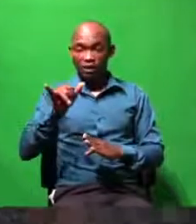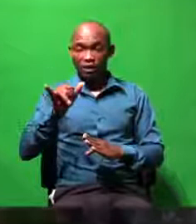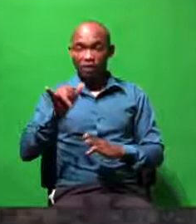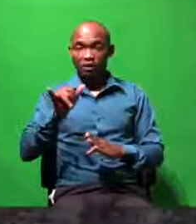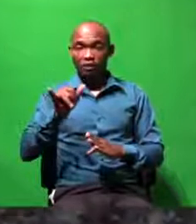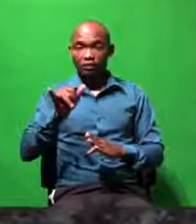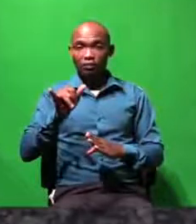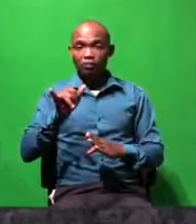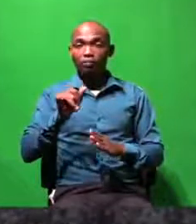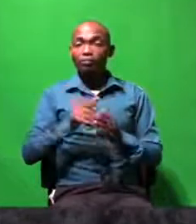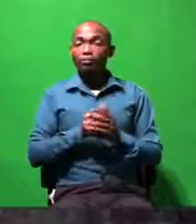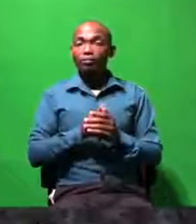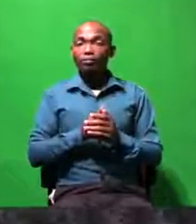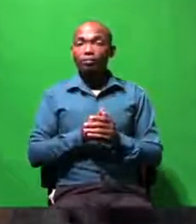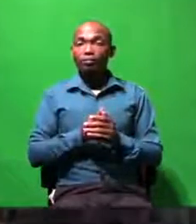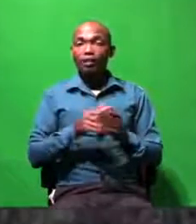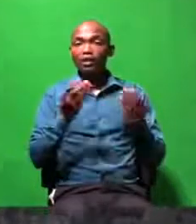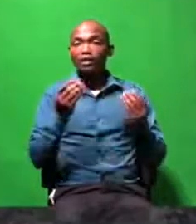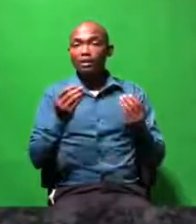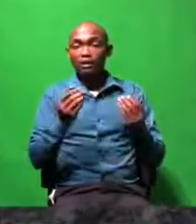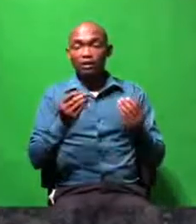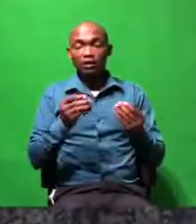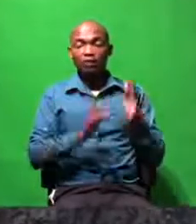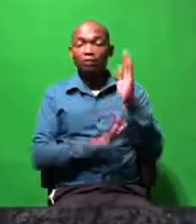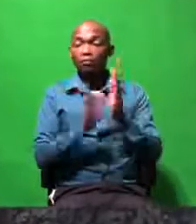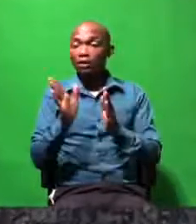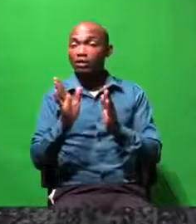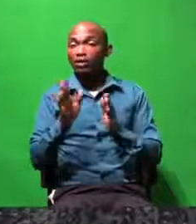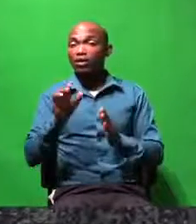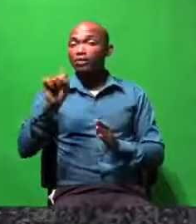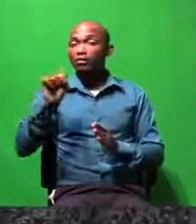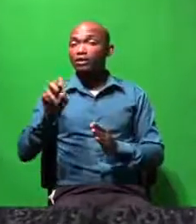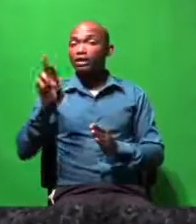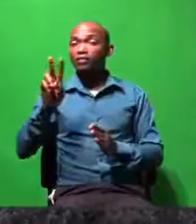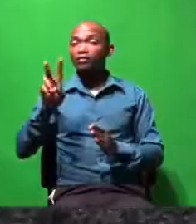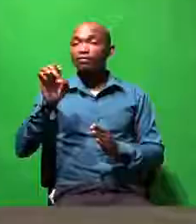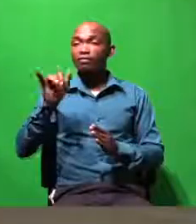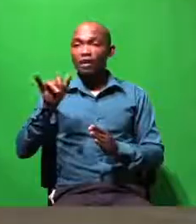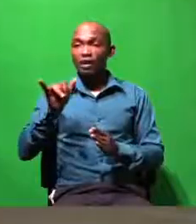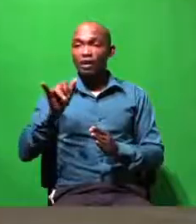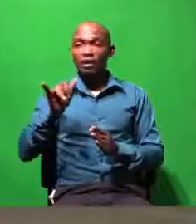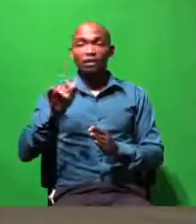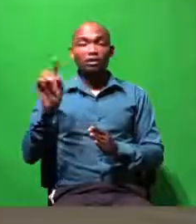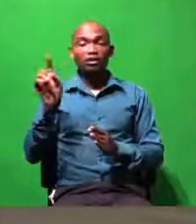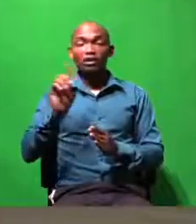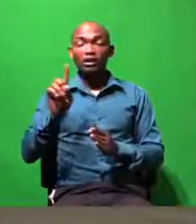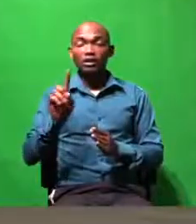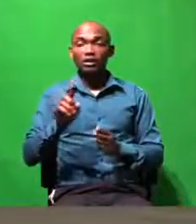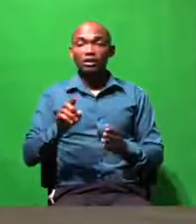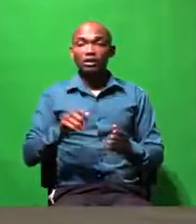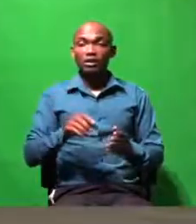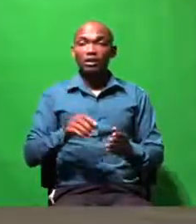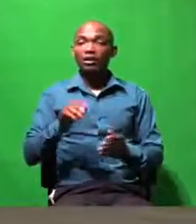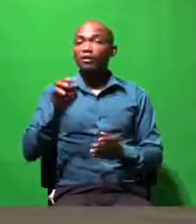is a one surveying, or there is one branch of surveying. My student, there is no. There is variety